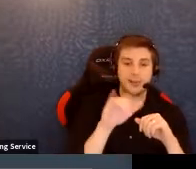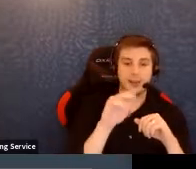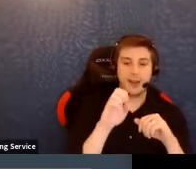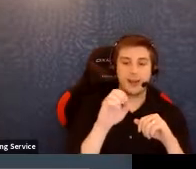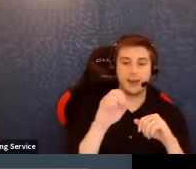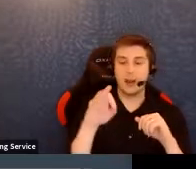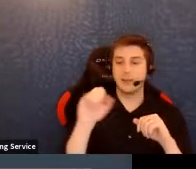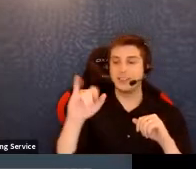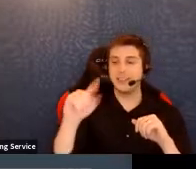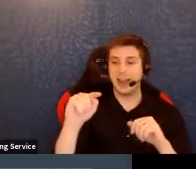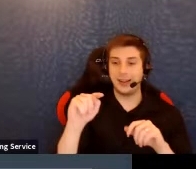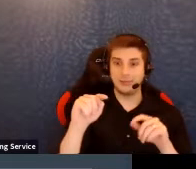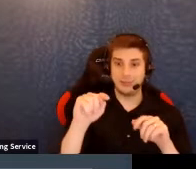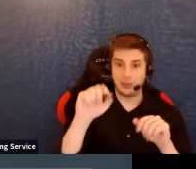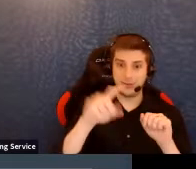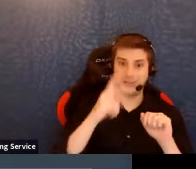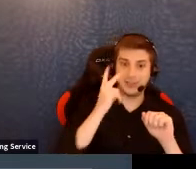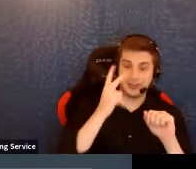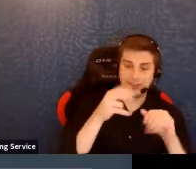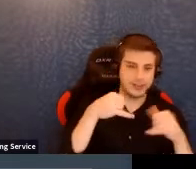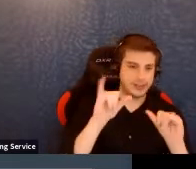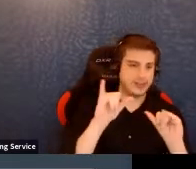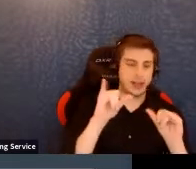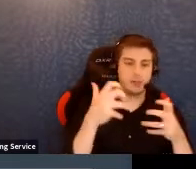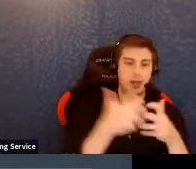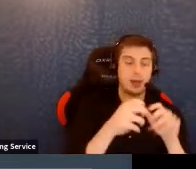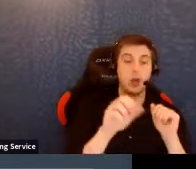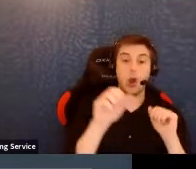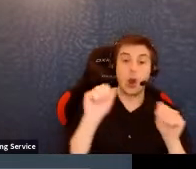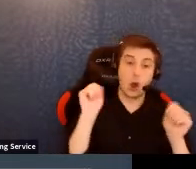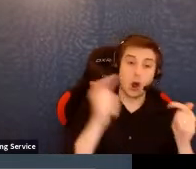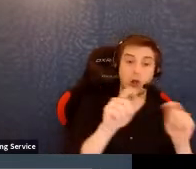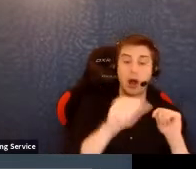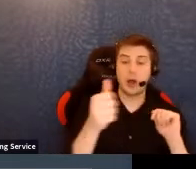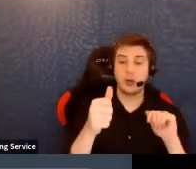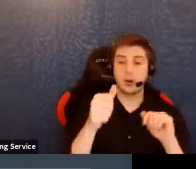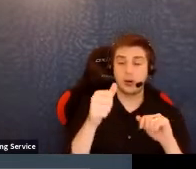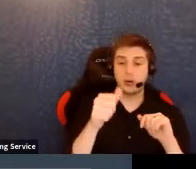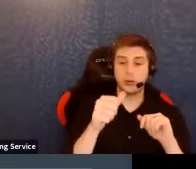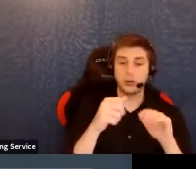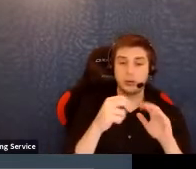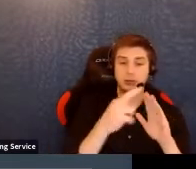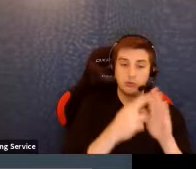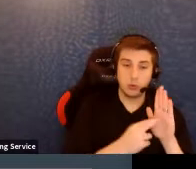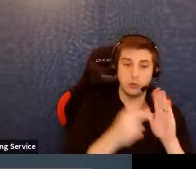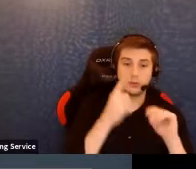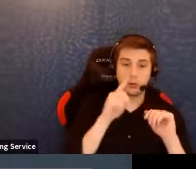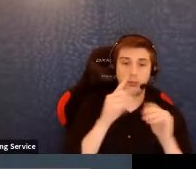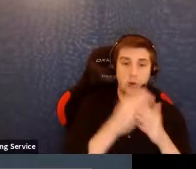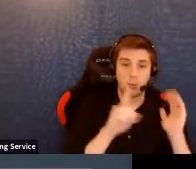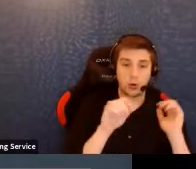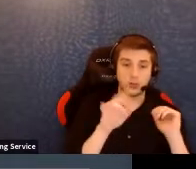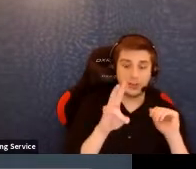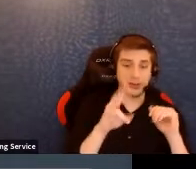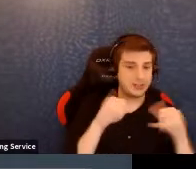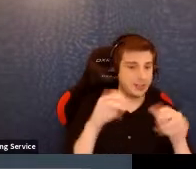still apply. In fact, all other 107 regulations will still apply at night, except for